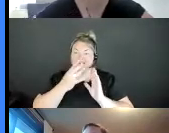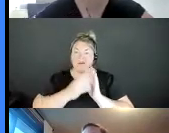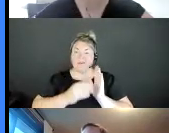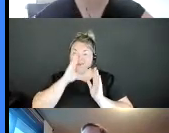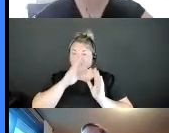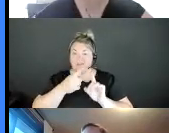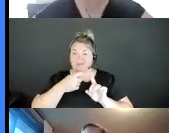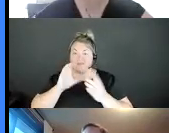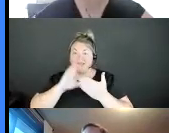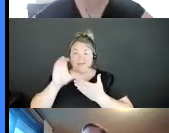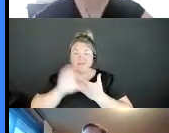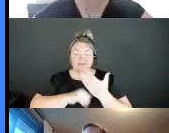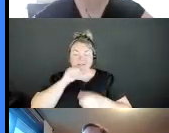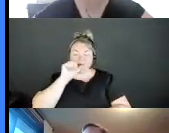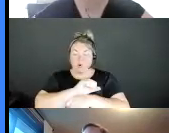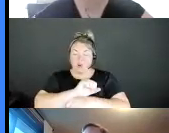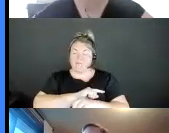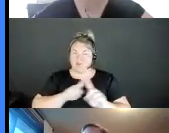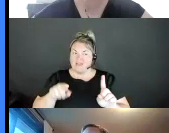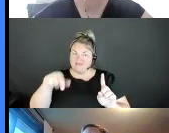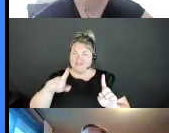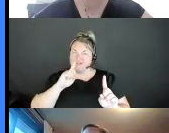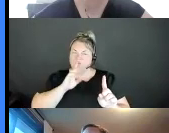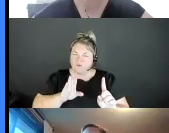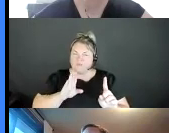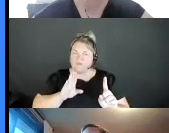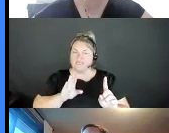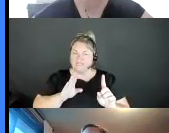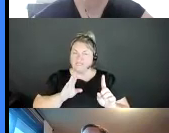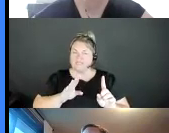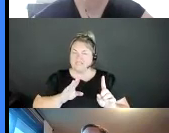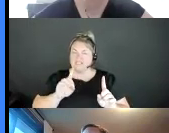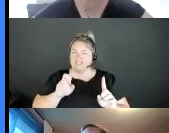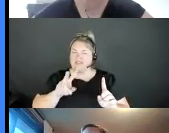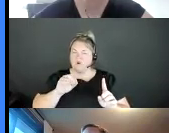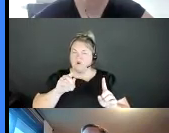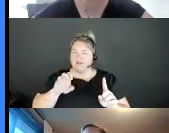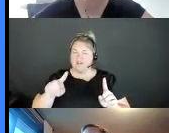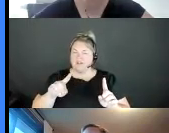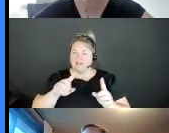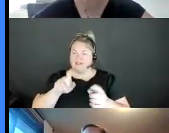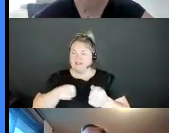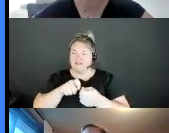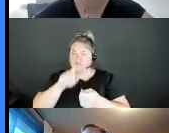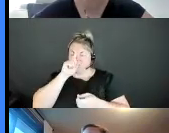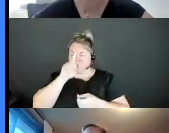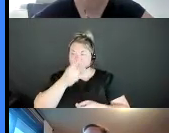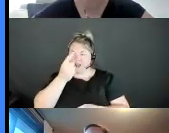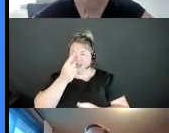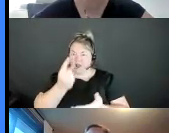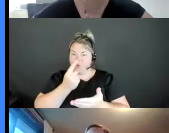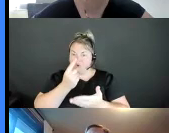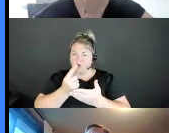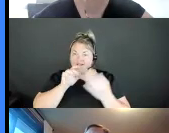work. But this is going to be devoted specifically for 1 hour of feedback